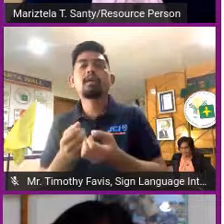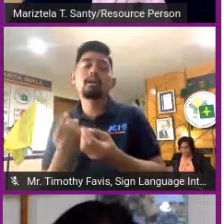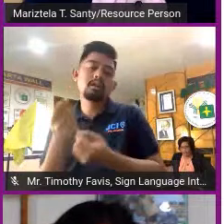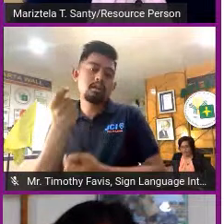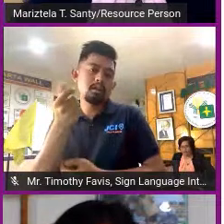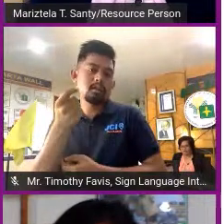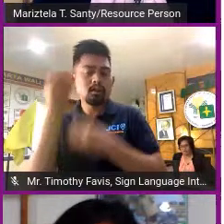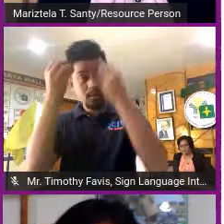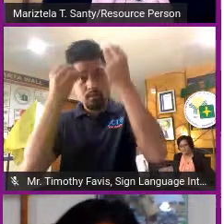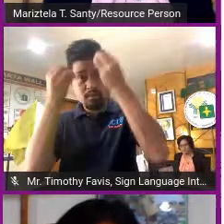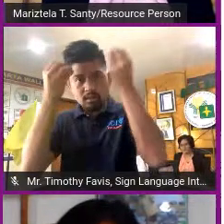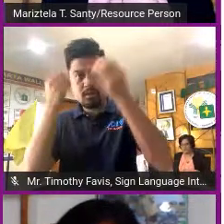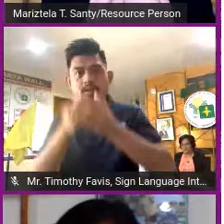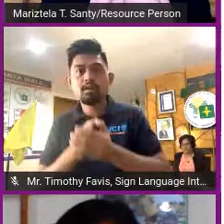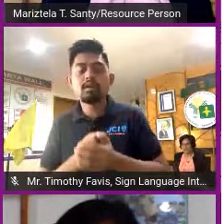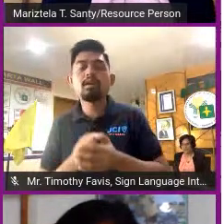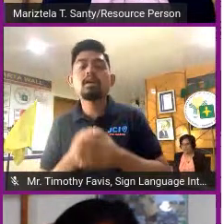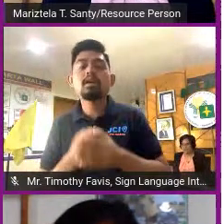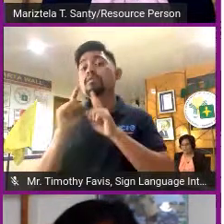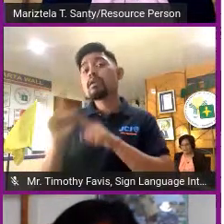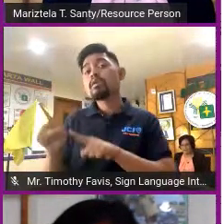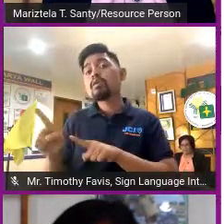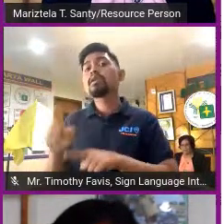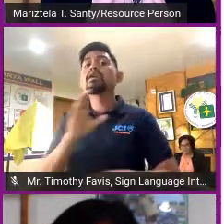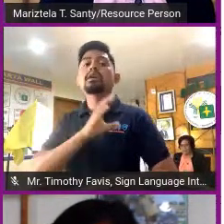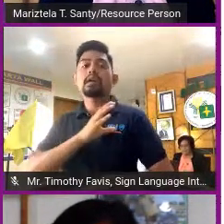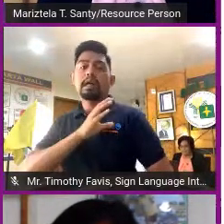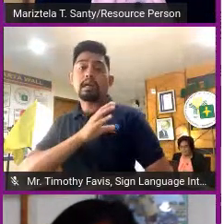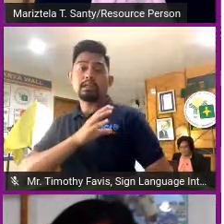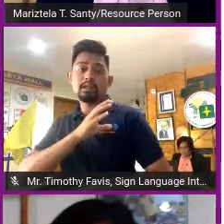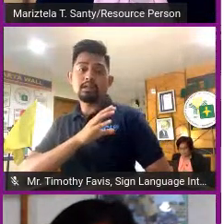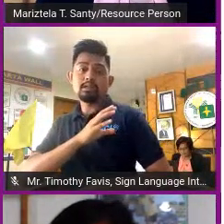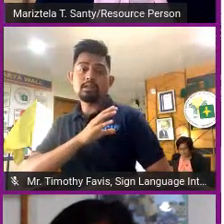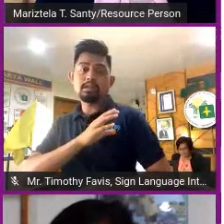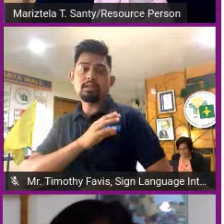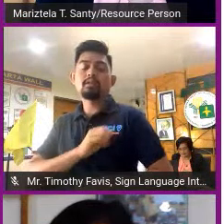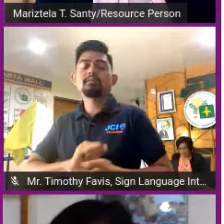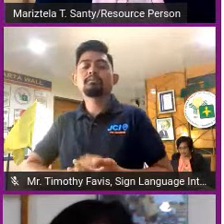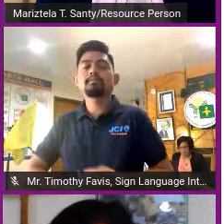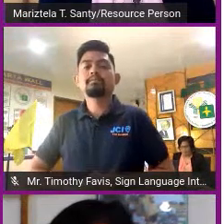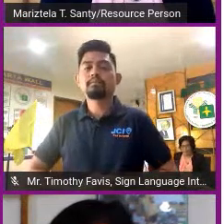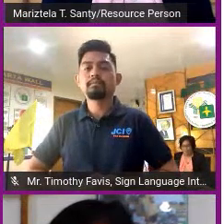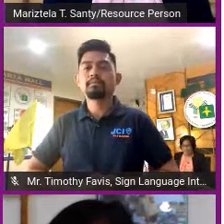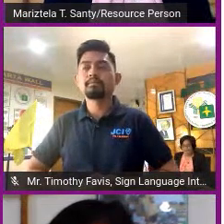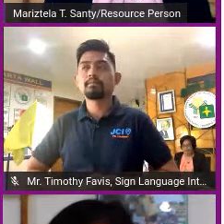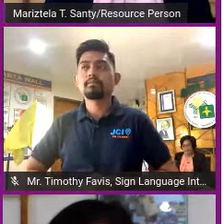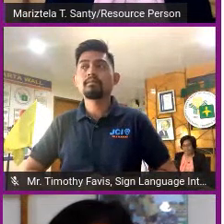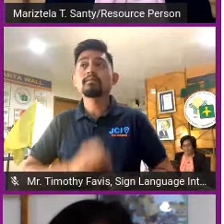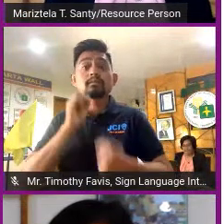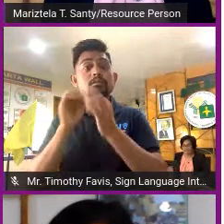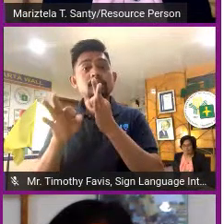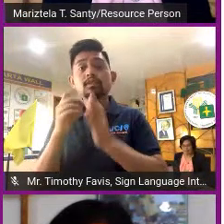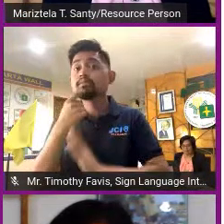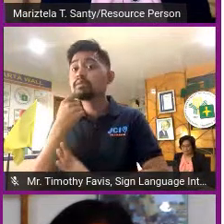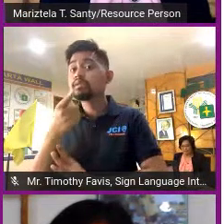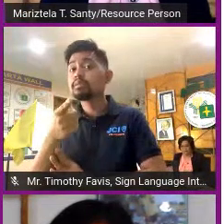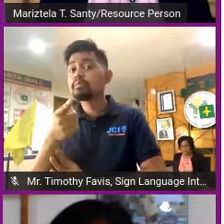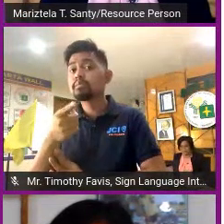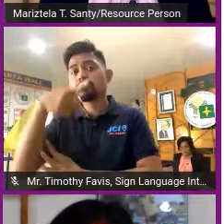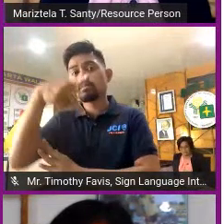female. We are only differentiating here the sex and gender, sir. Pag sinabi natin